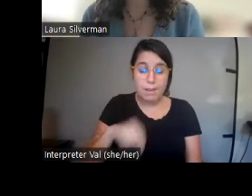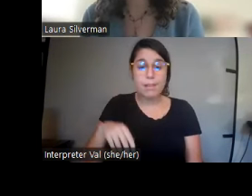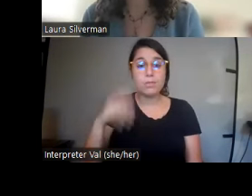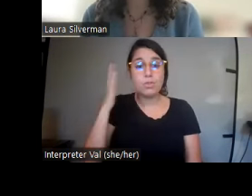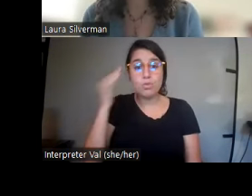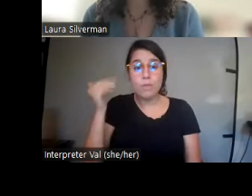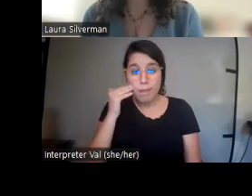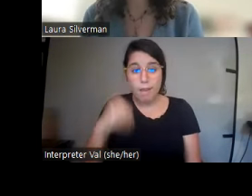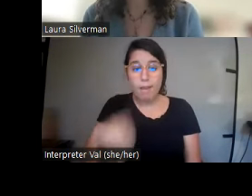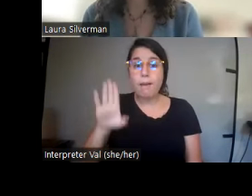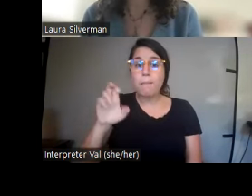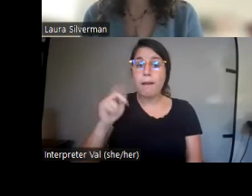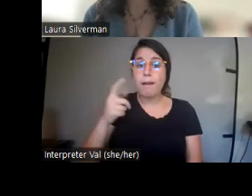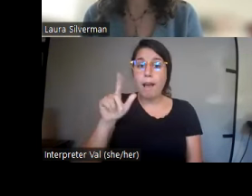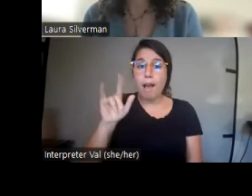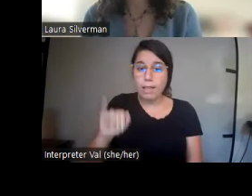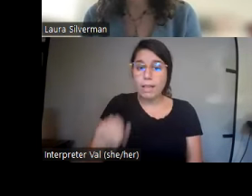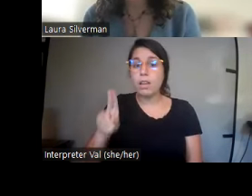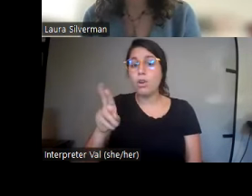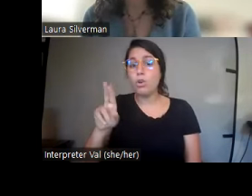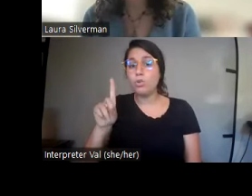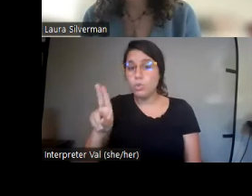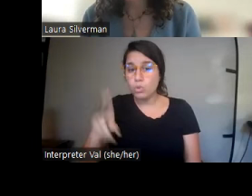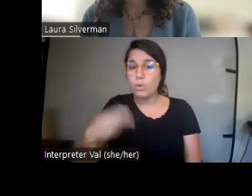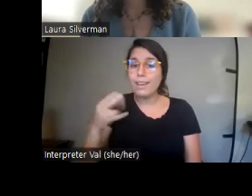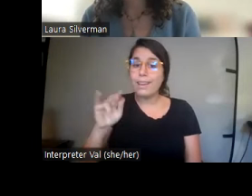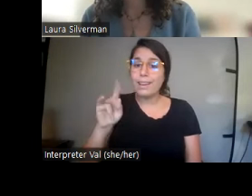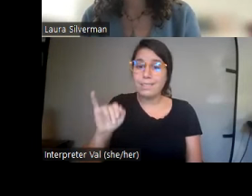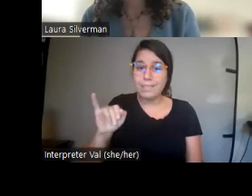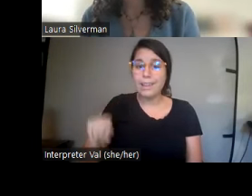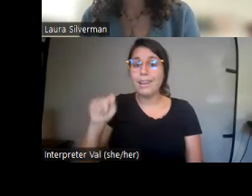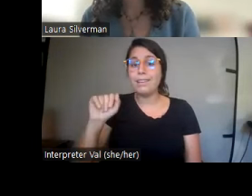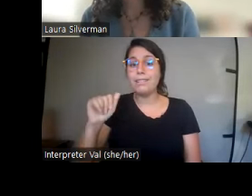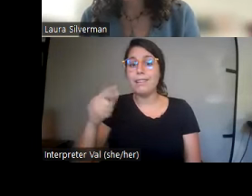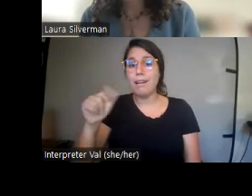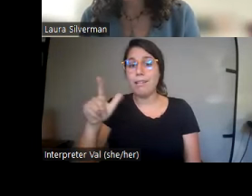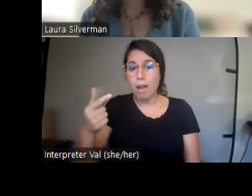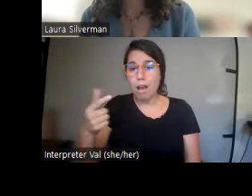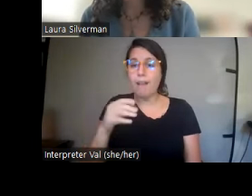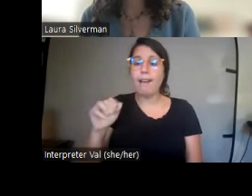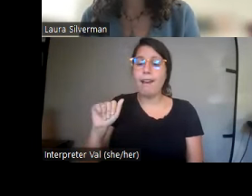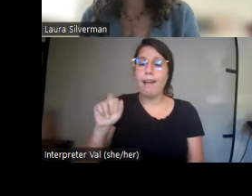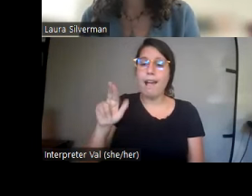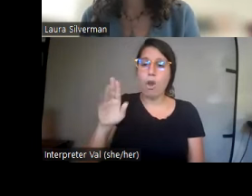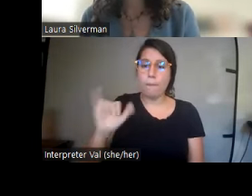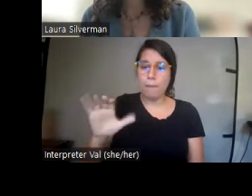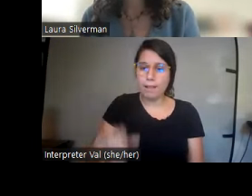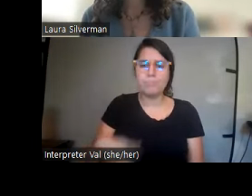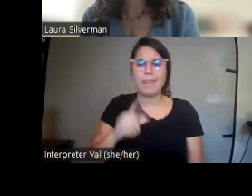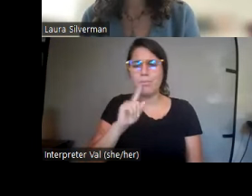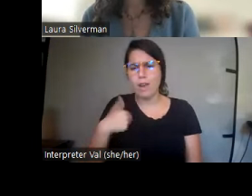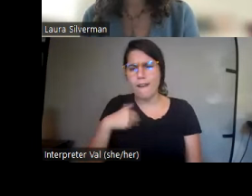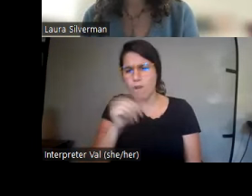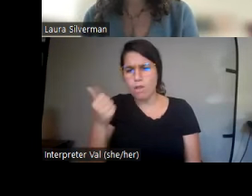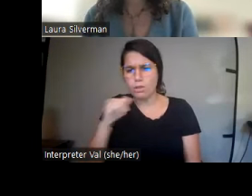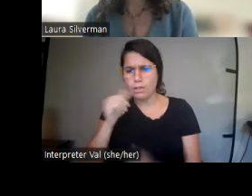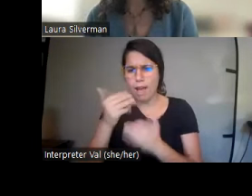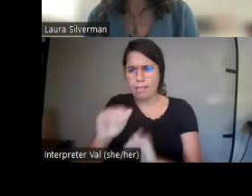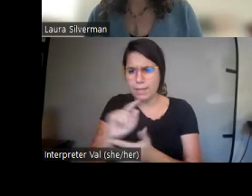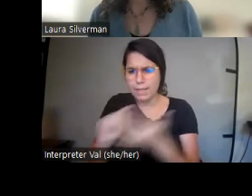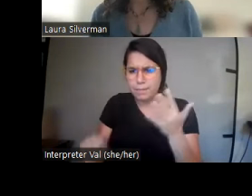Bengali, Urdu, Hindu, Tagalog, and Arabic. And I'm sure there are others. And if you believe that